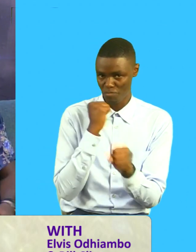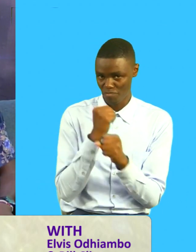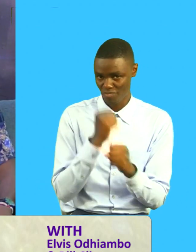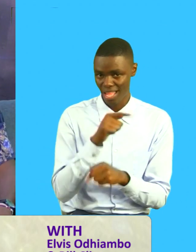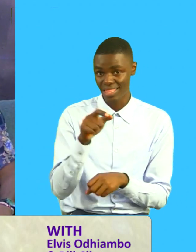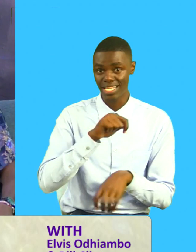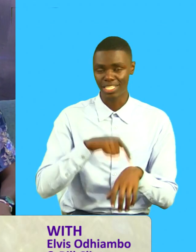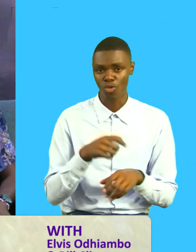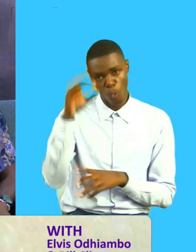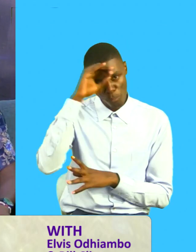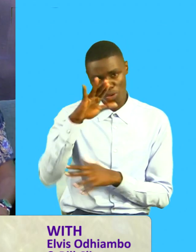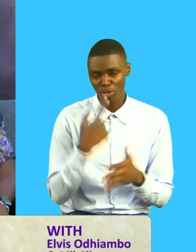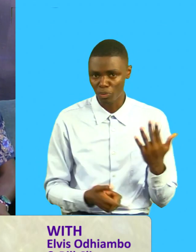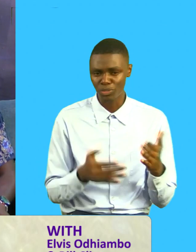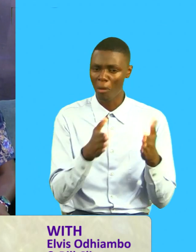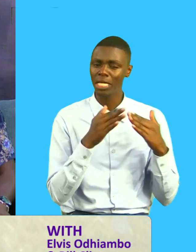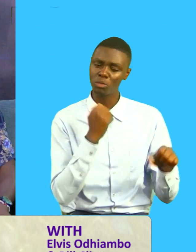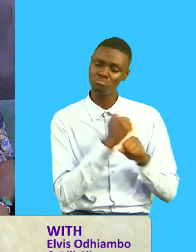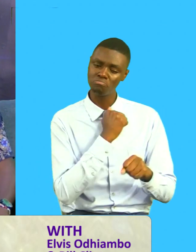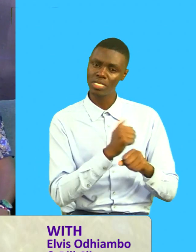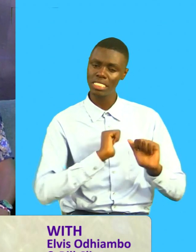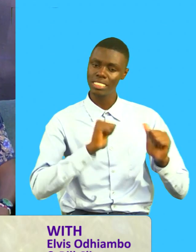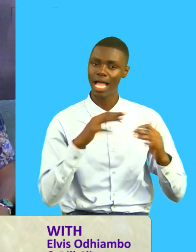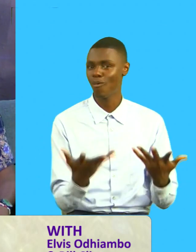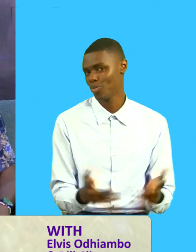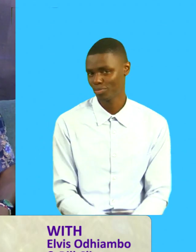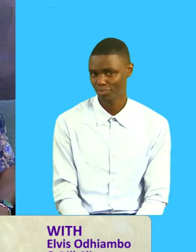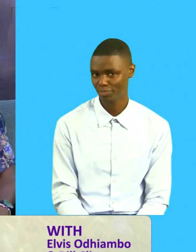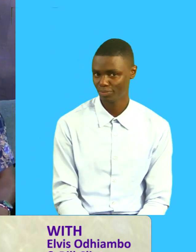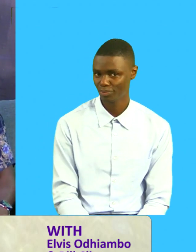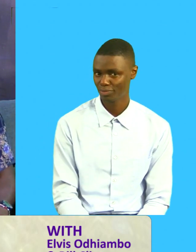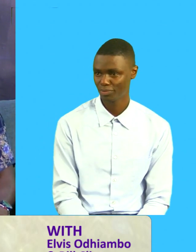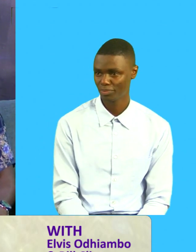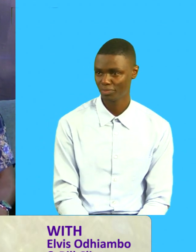opinion, how good were Arsenal this season?